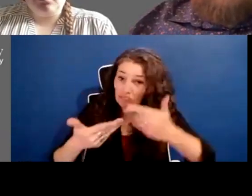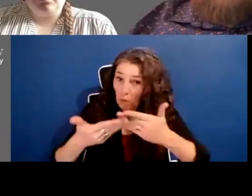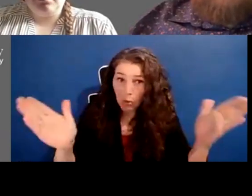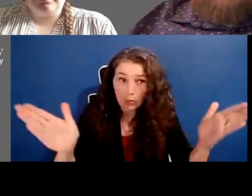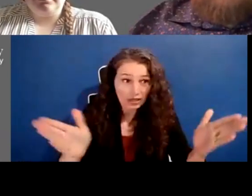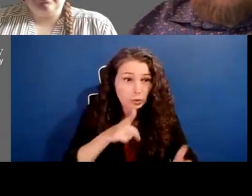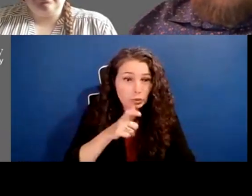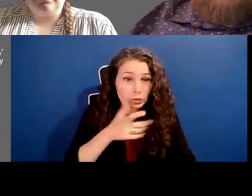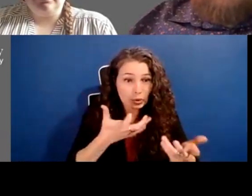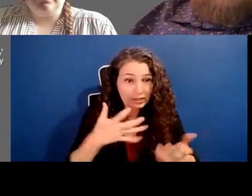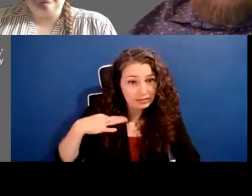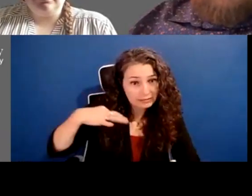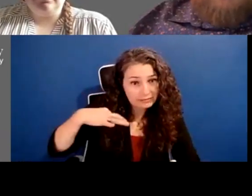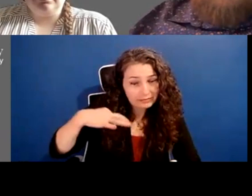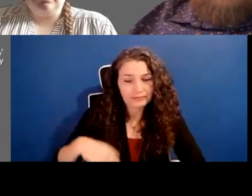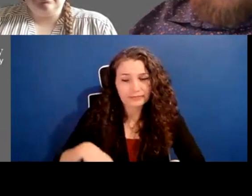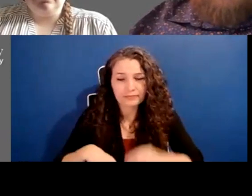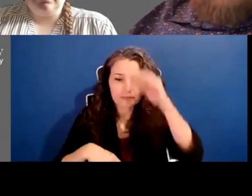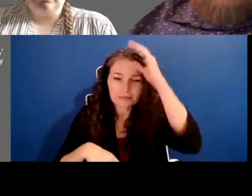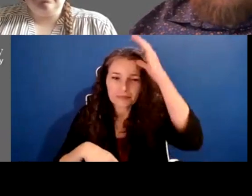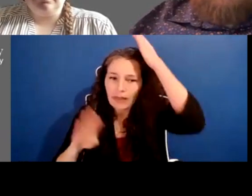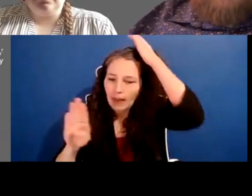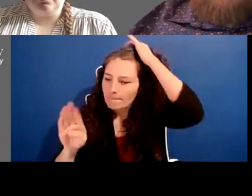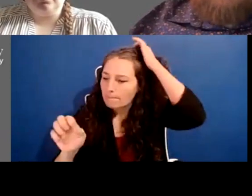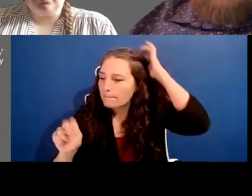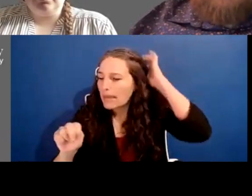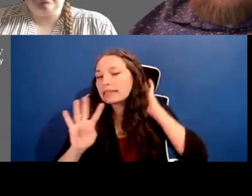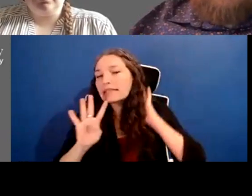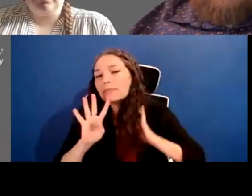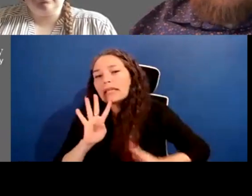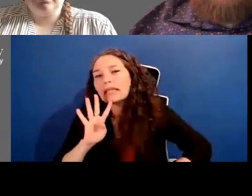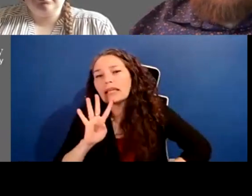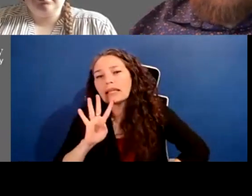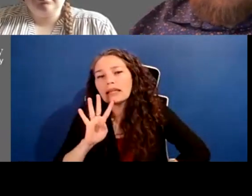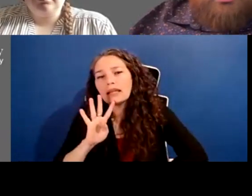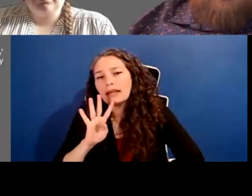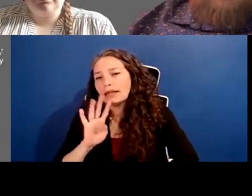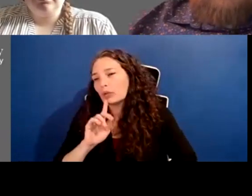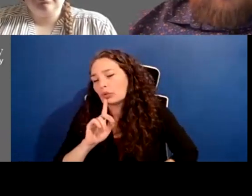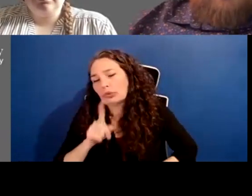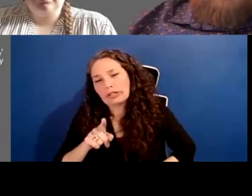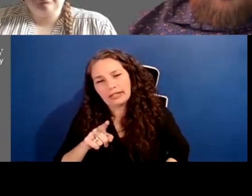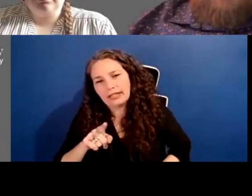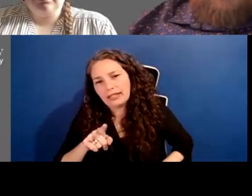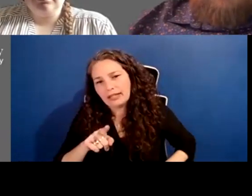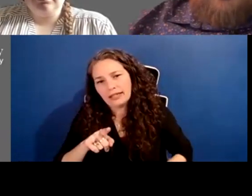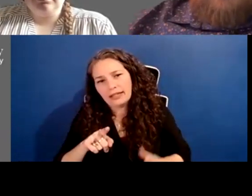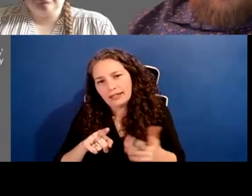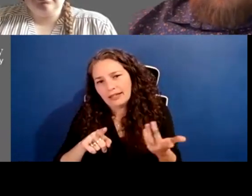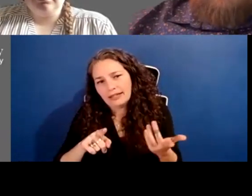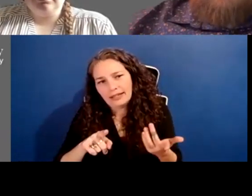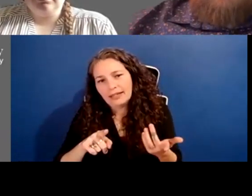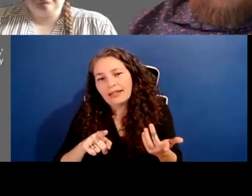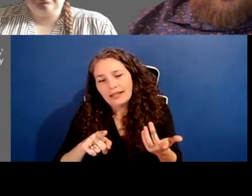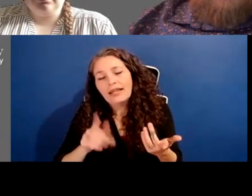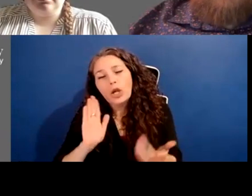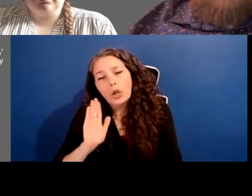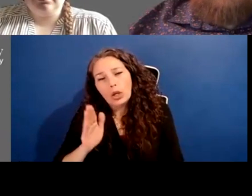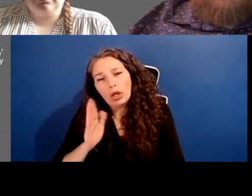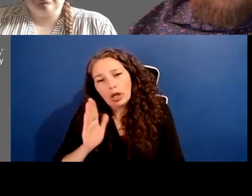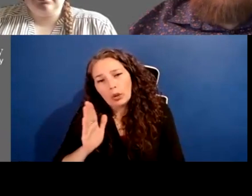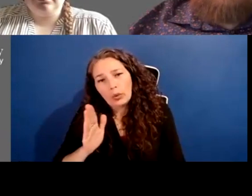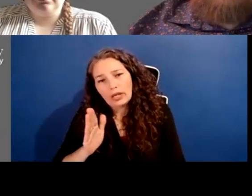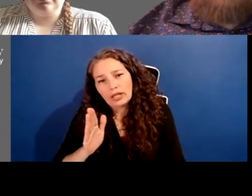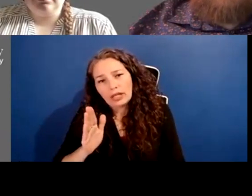more definitive. I can say also not super definitively, it'll probably take more time than the podcast took to